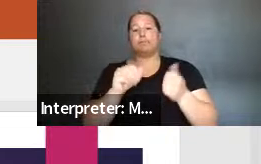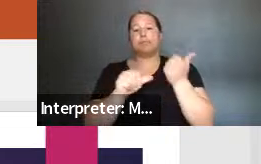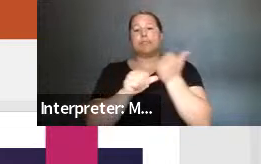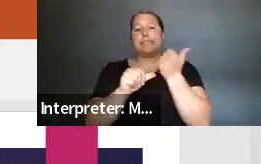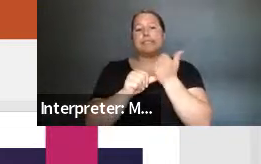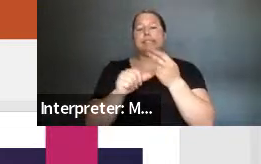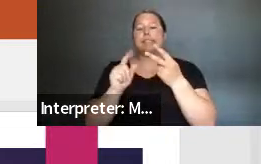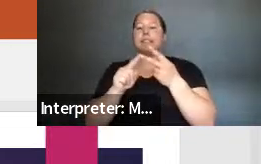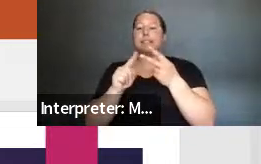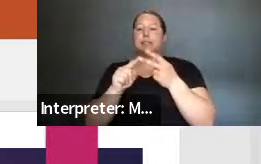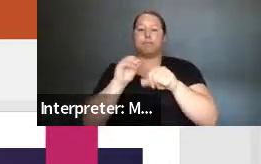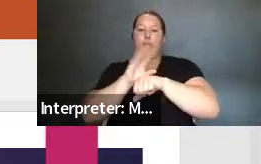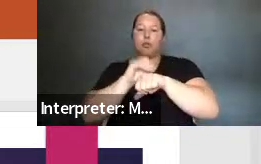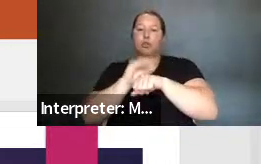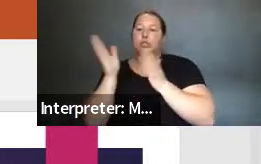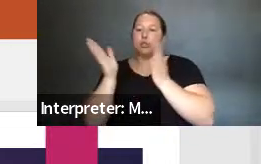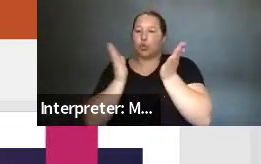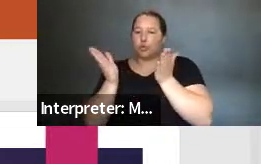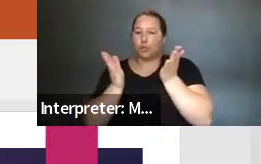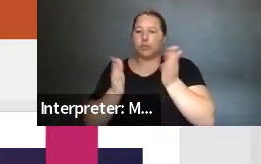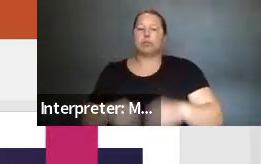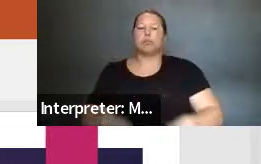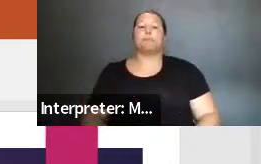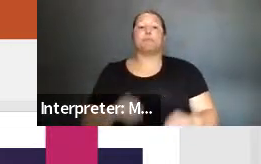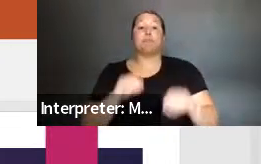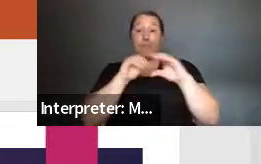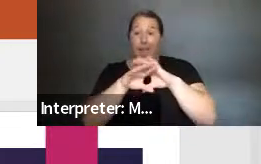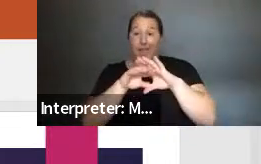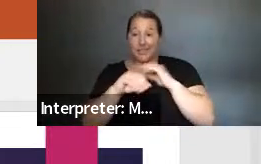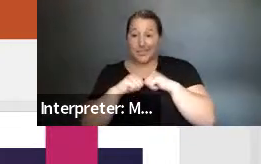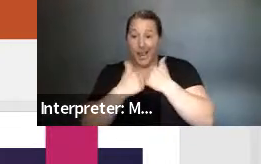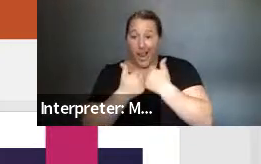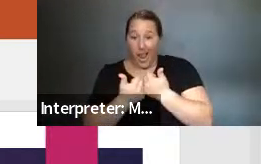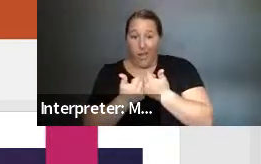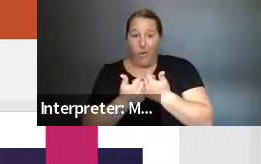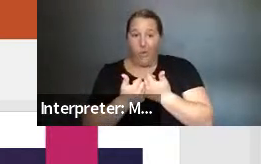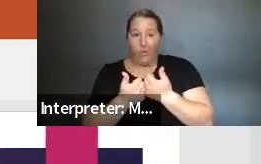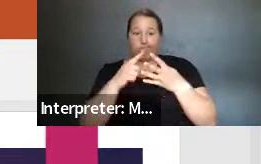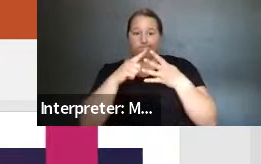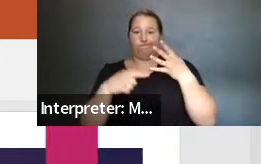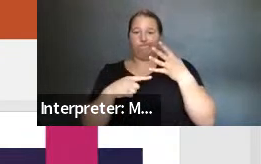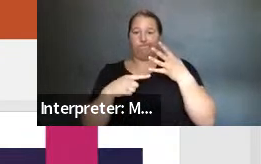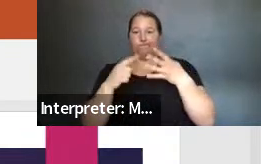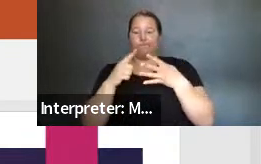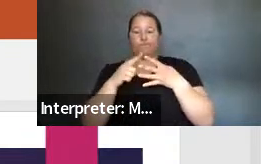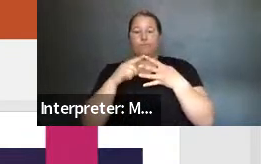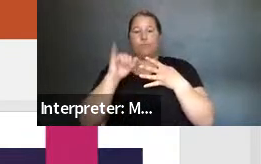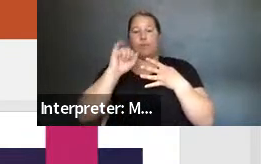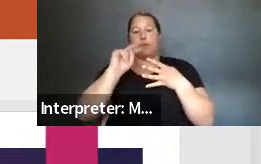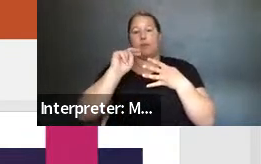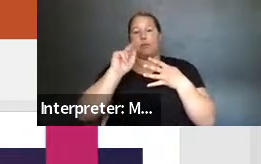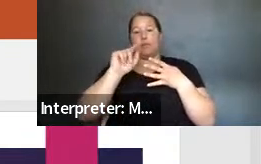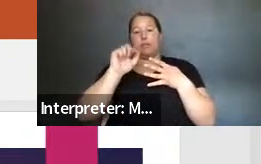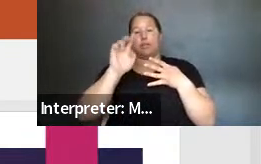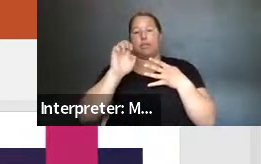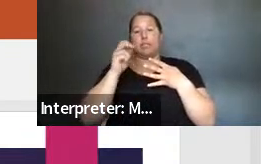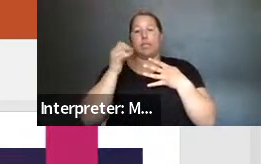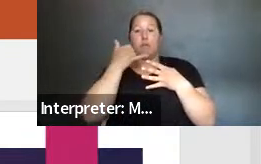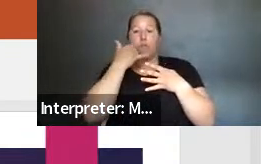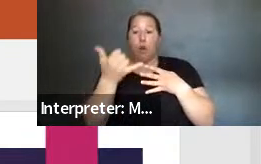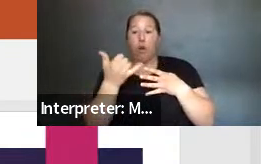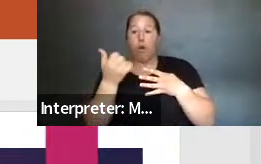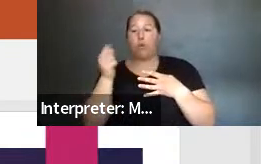services. The way we can be accessed through the community support team is through intake by phone or